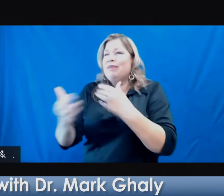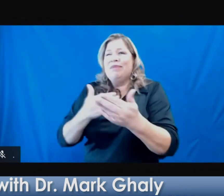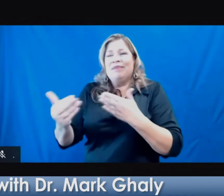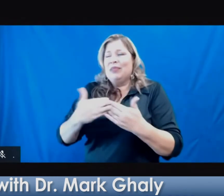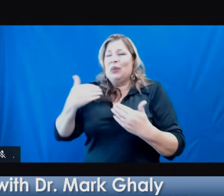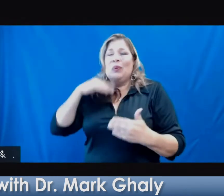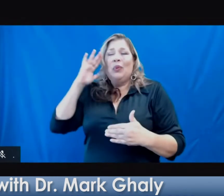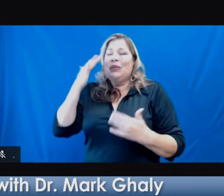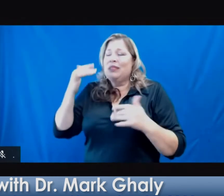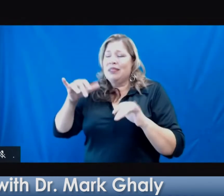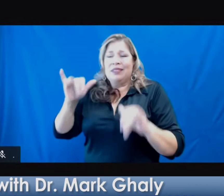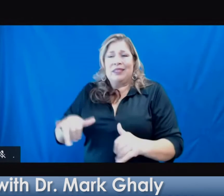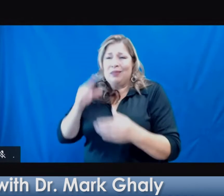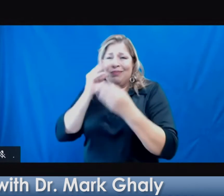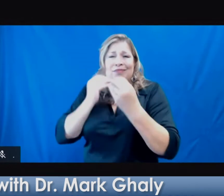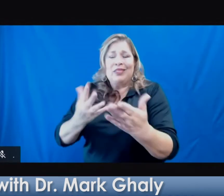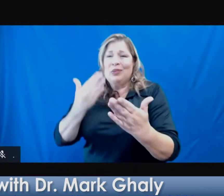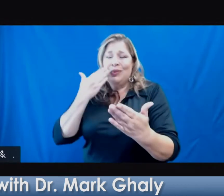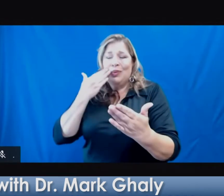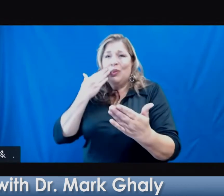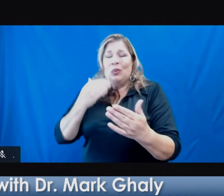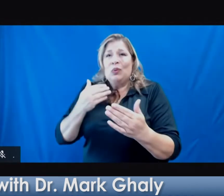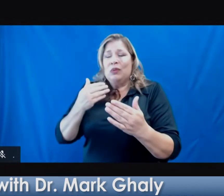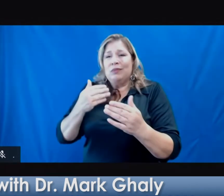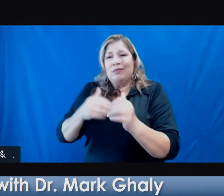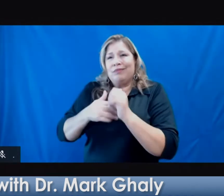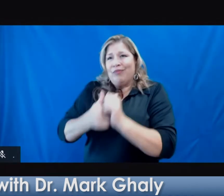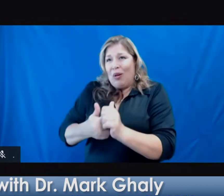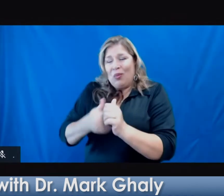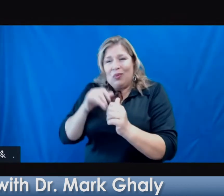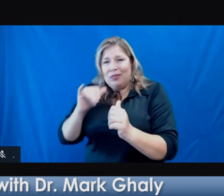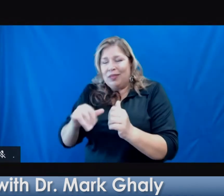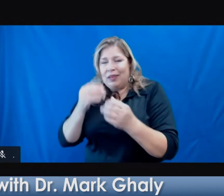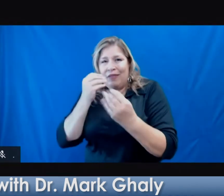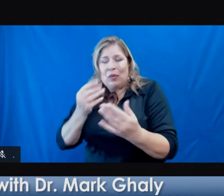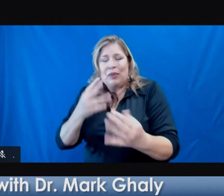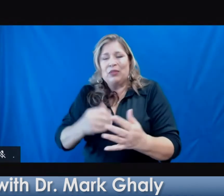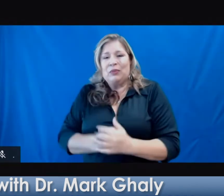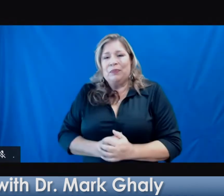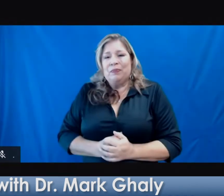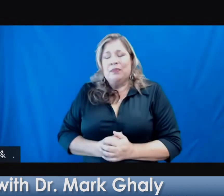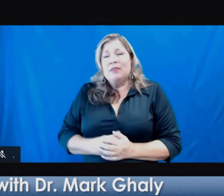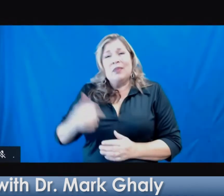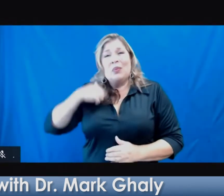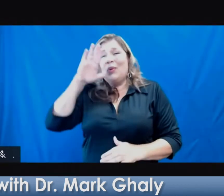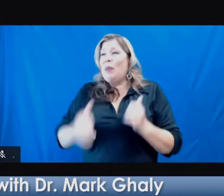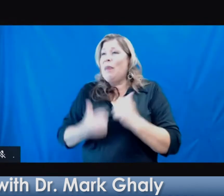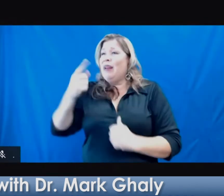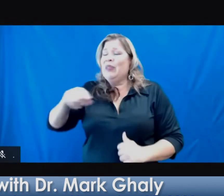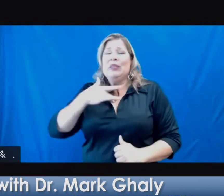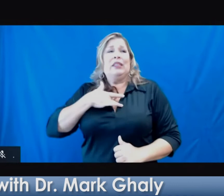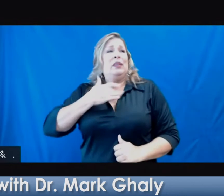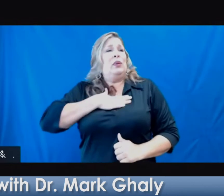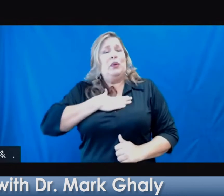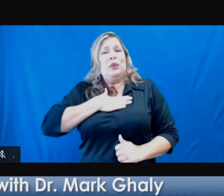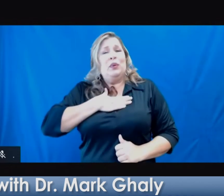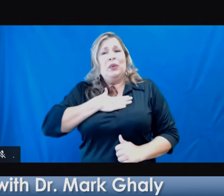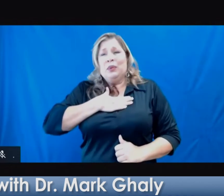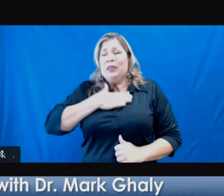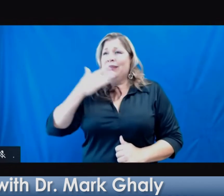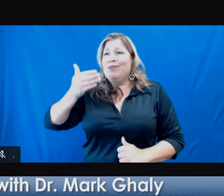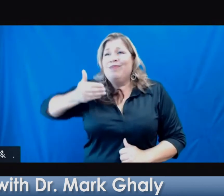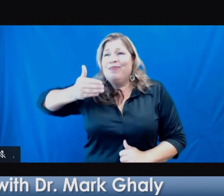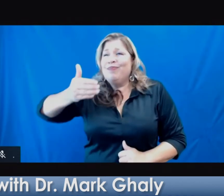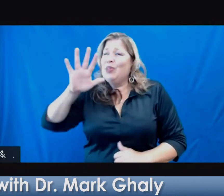the most joyous experiences of all of our lives come during these coming weeks. And the fact that they are